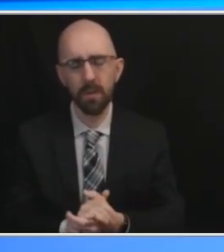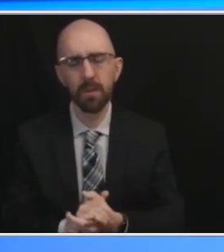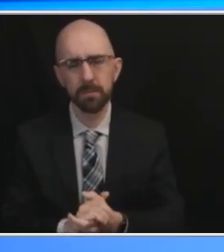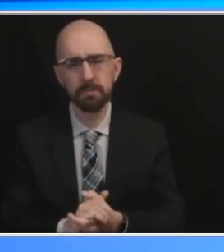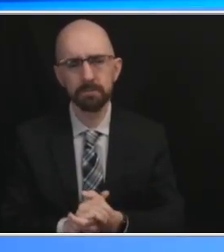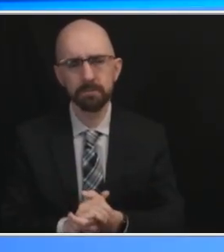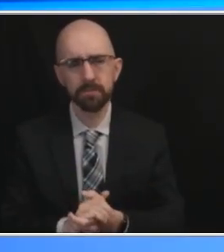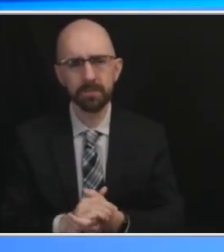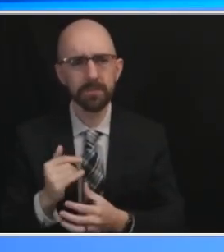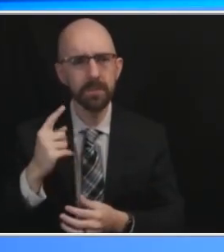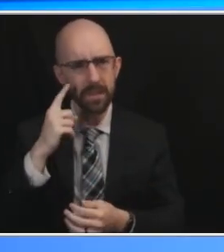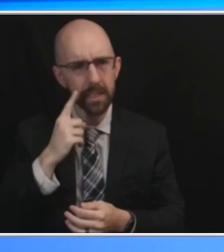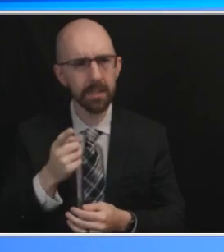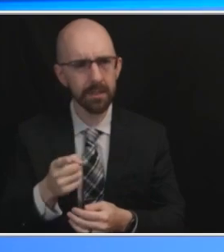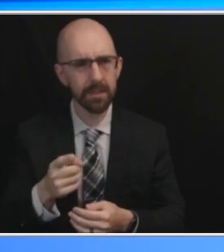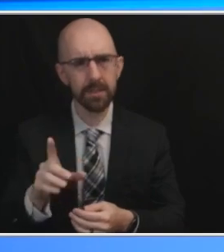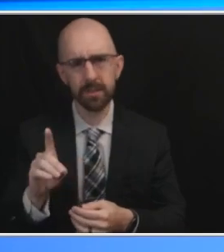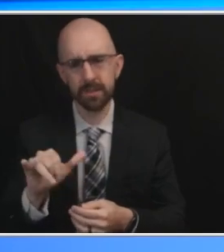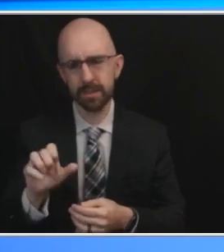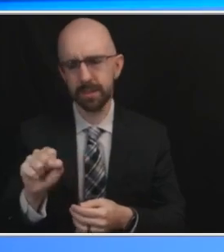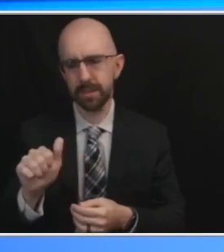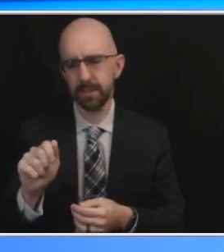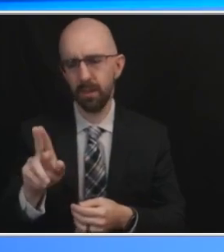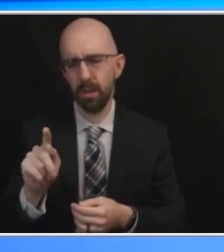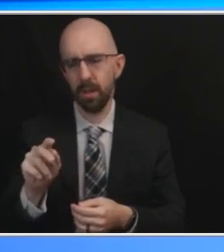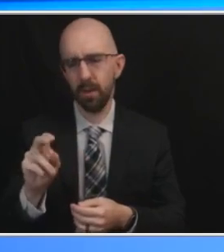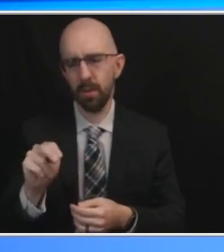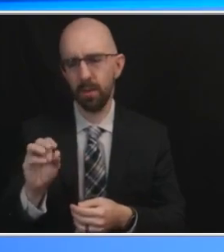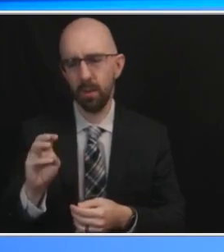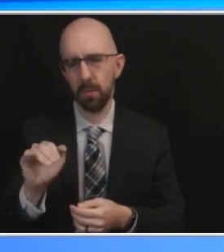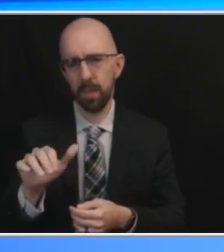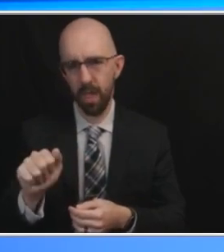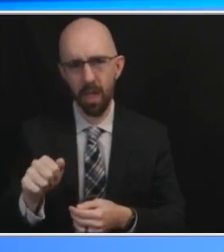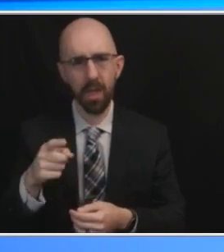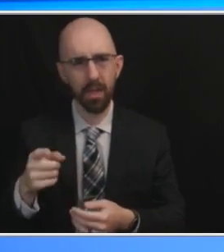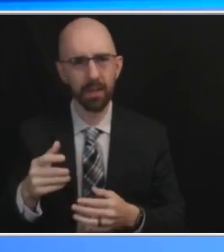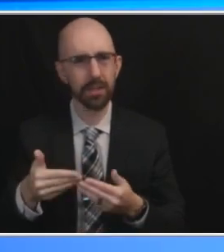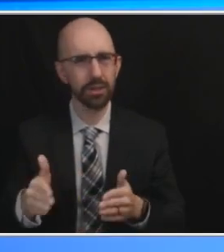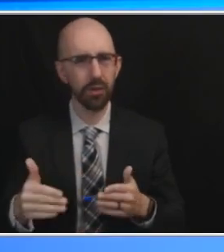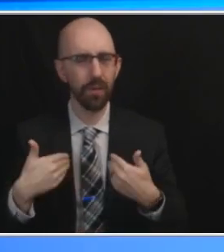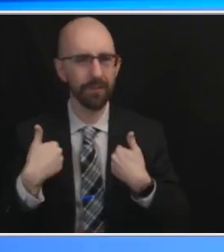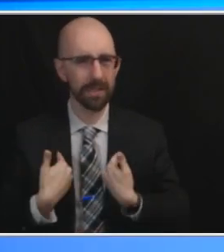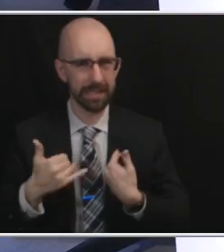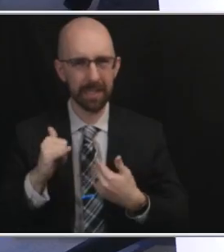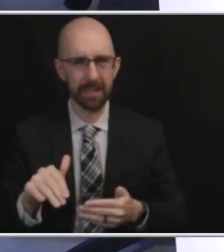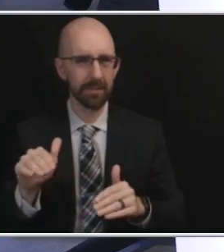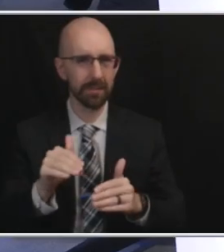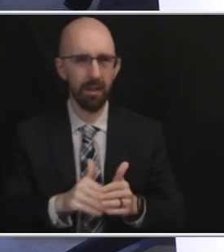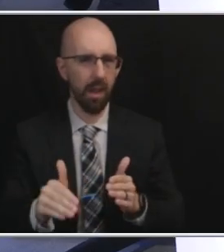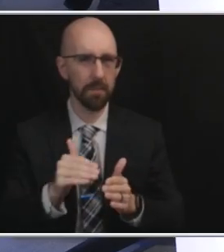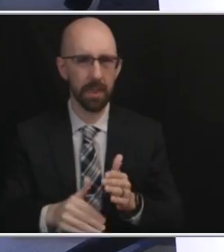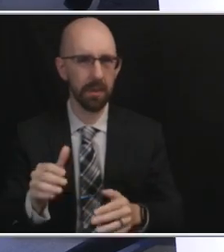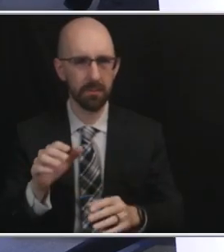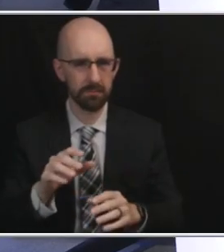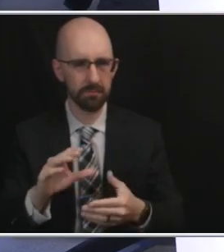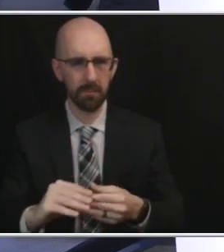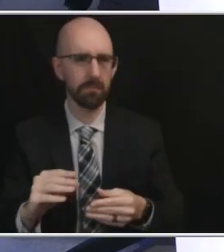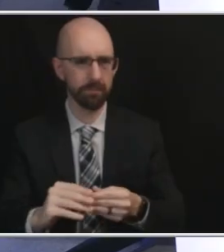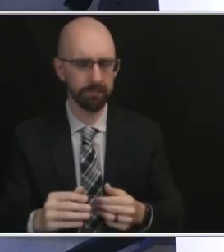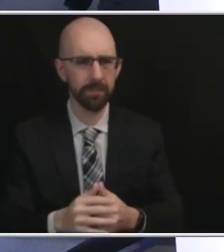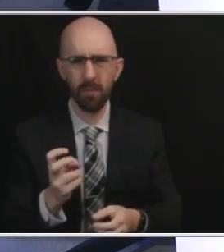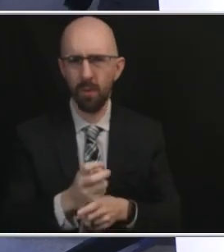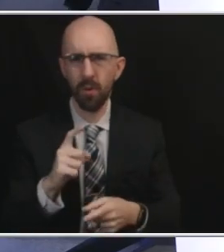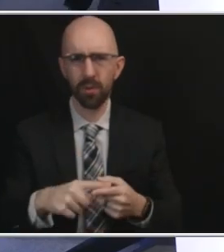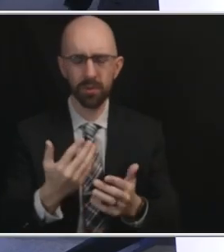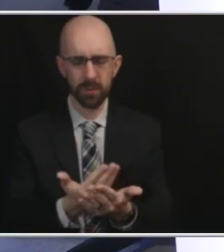think these dysautonomias, as we kind of mentioned before, and generalized fatigue were some of the most common symptoms that we saw. Probably hard to differentiate some of those symptoms